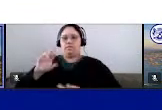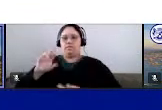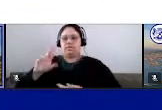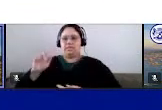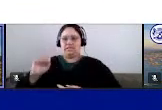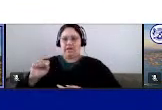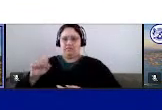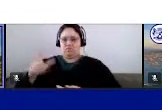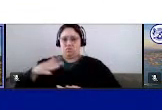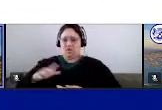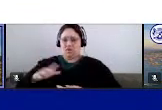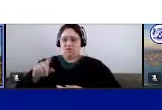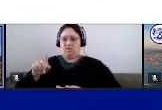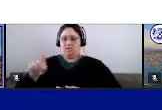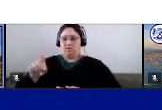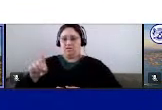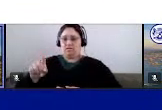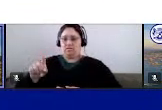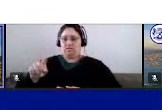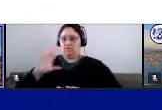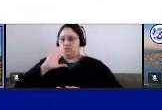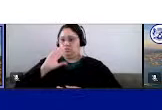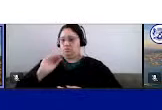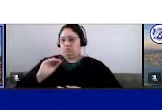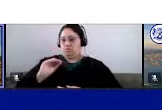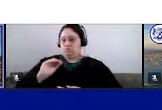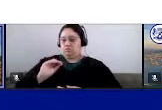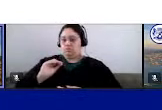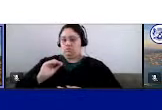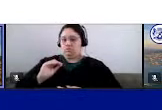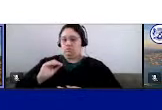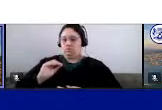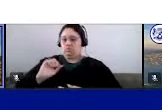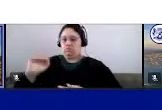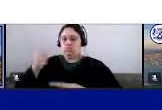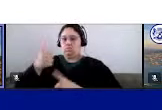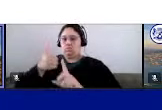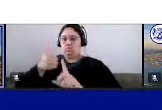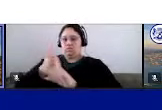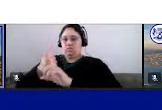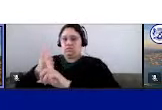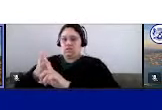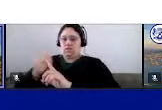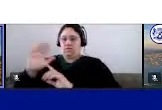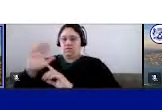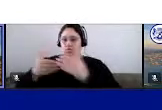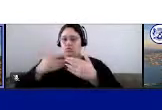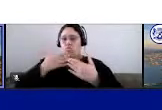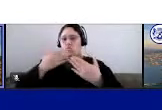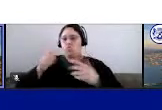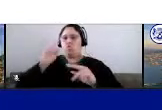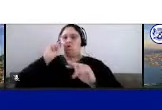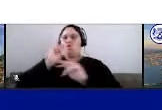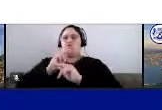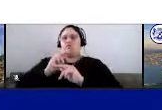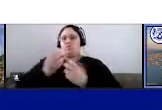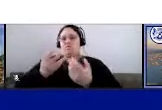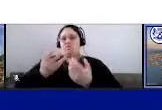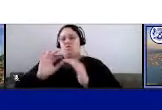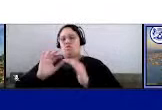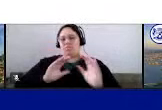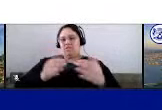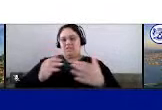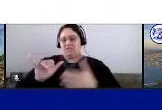you'd like to ask officials to introduce themselves or if you'll just give an overview for the committee. All